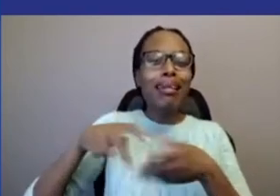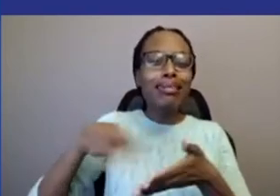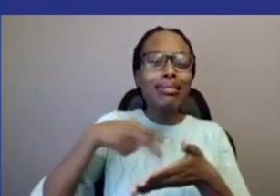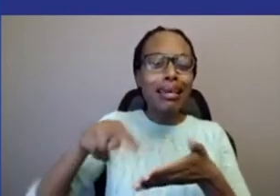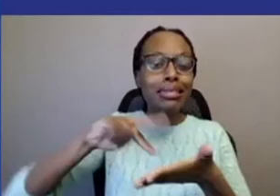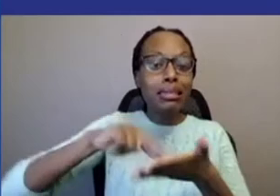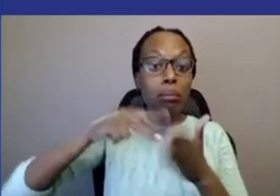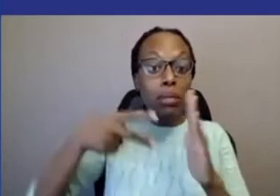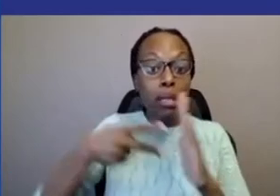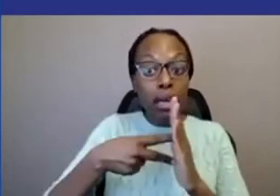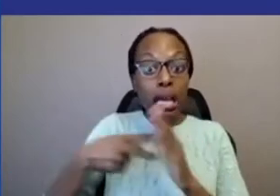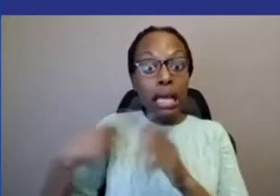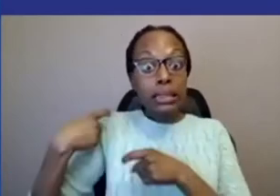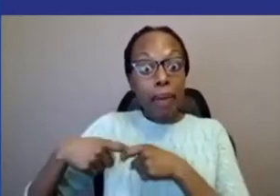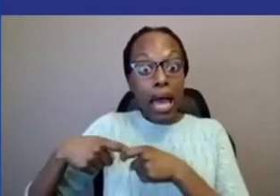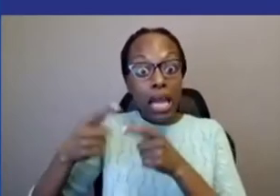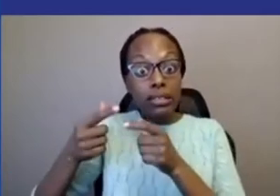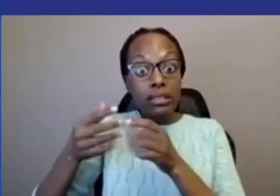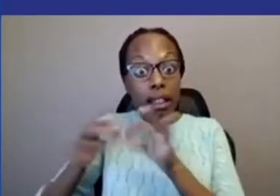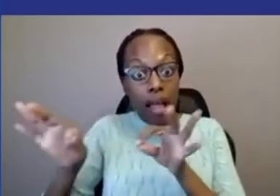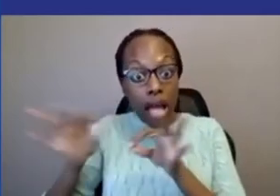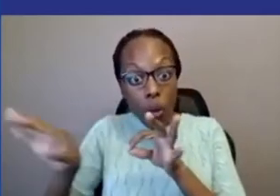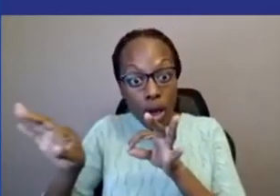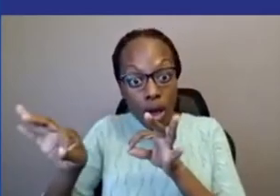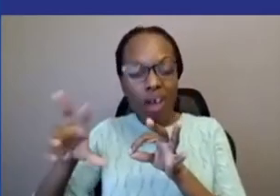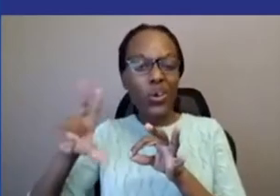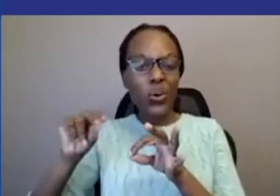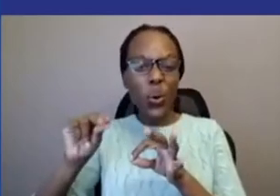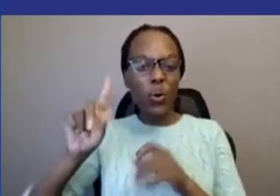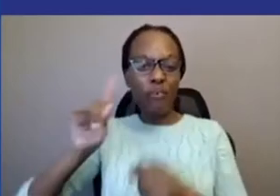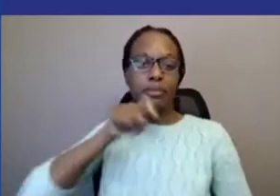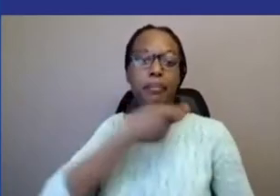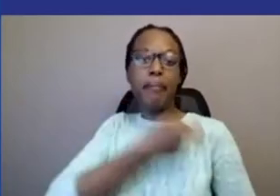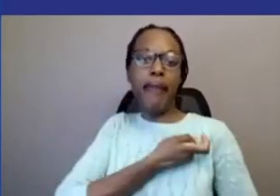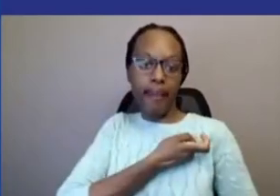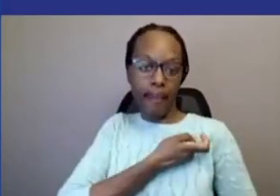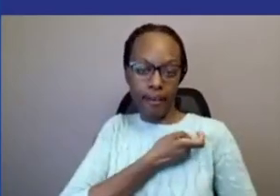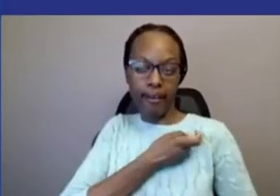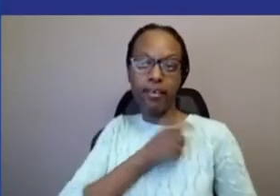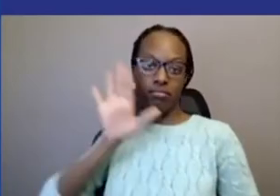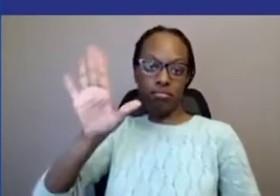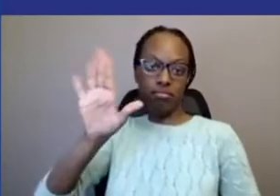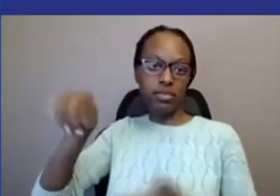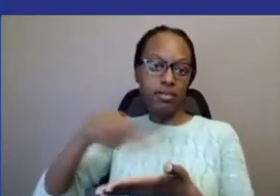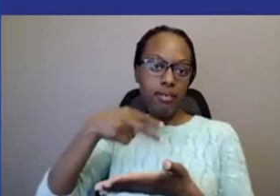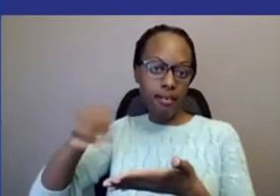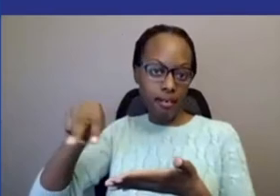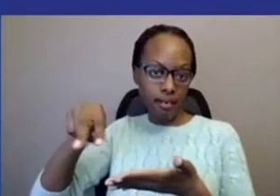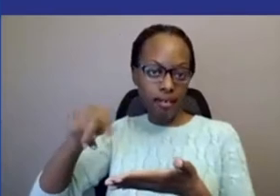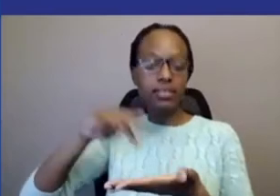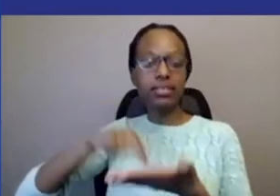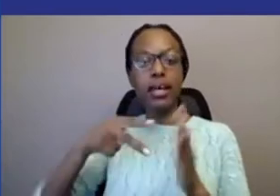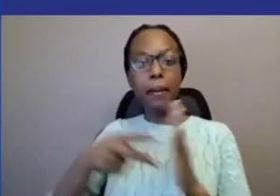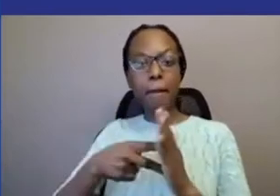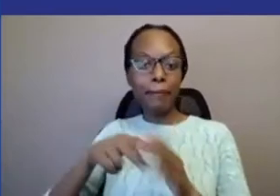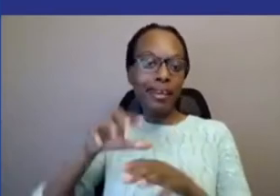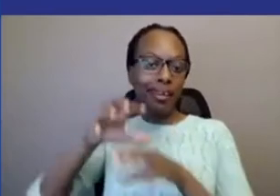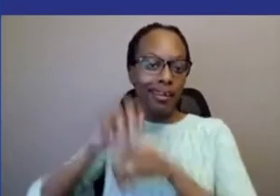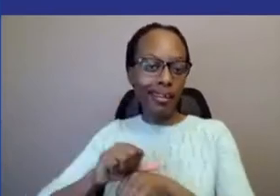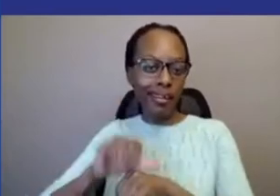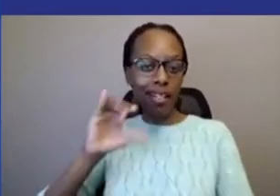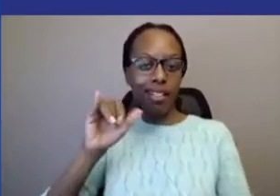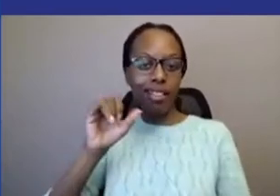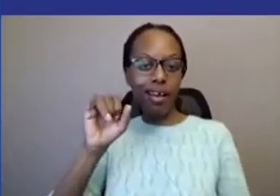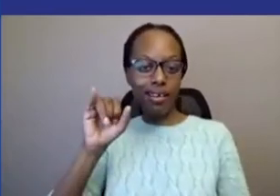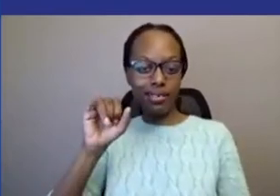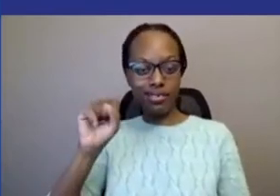mean Spanish as in the language. I mean Spanish from Spain. And that encompasses classical Spanish dance, and that encompasses